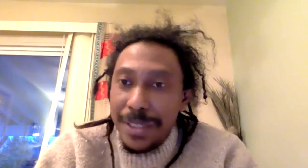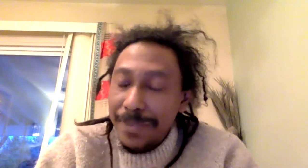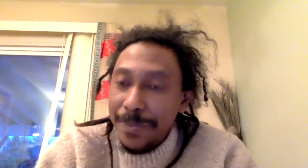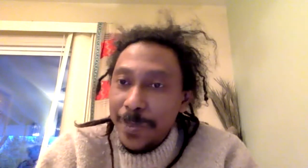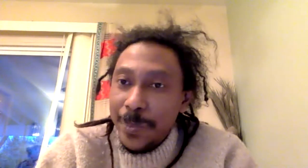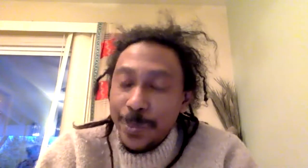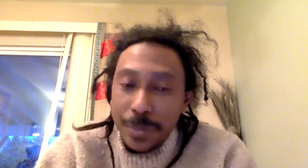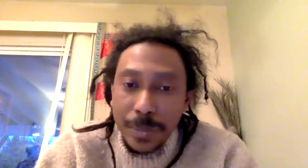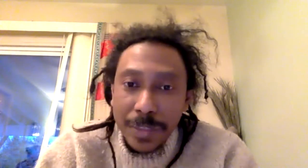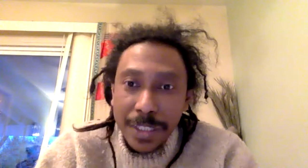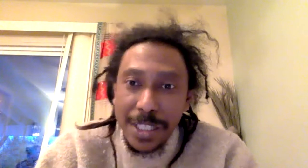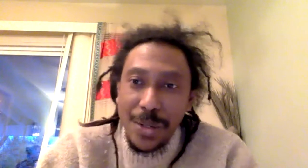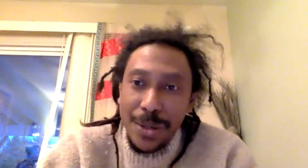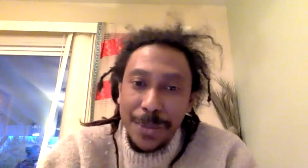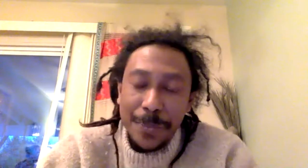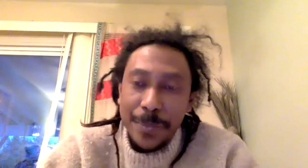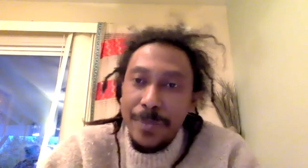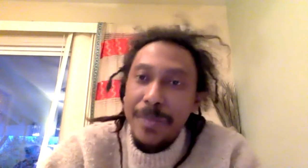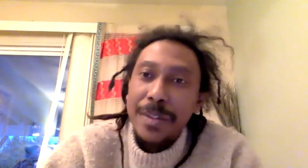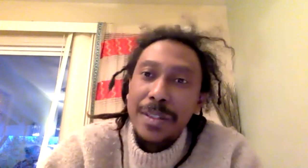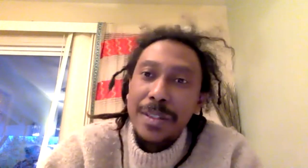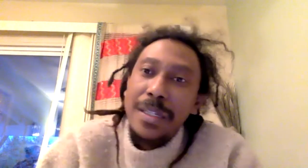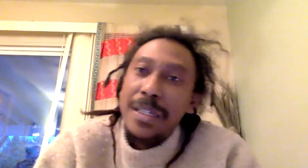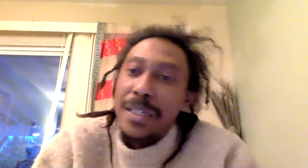performer. So